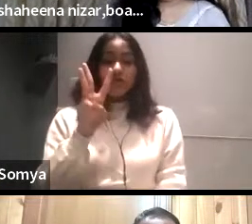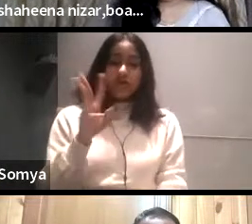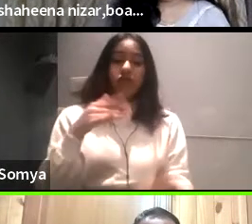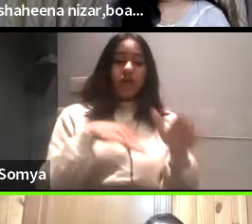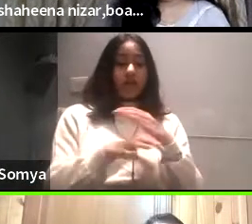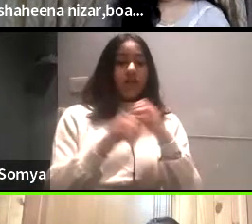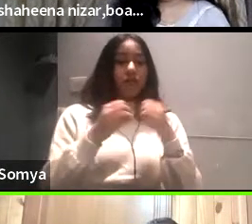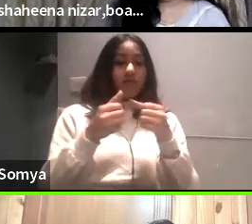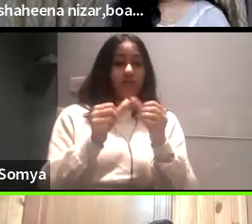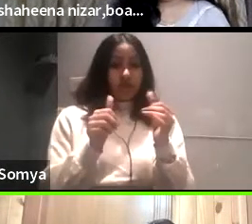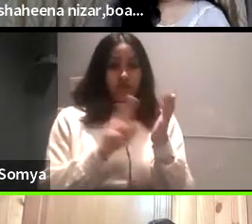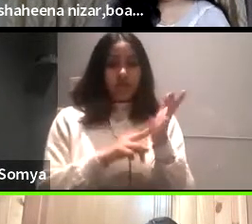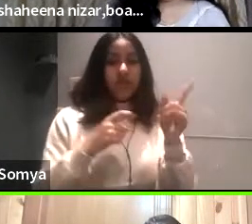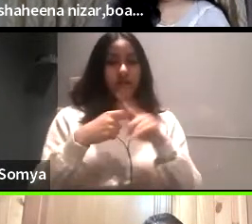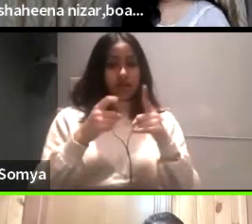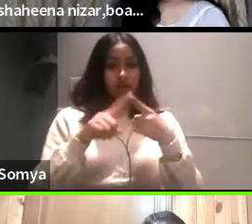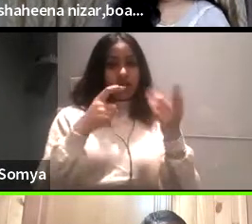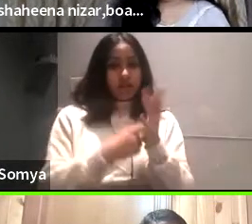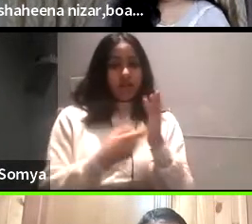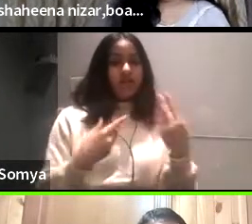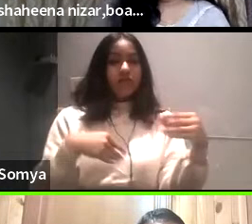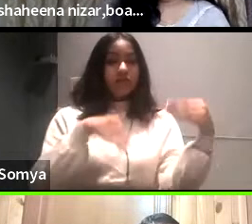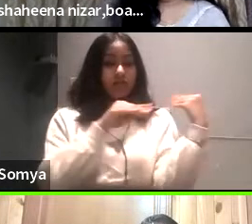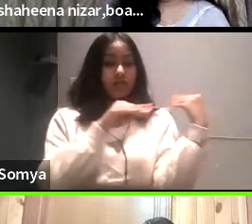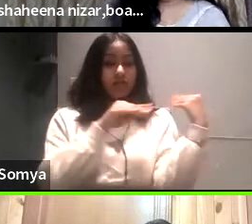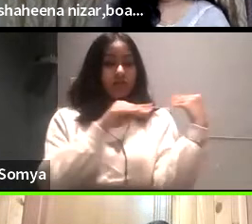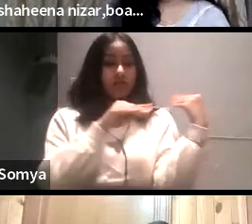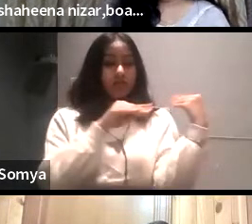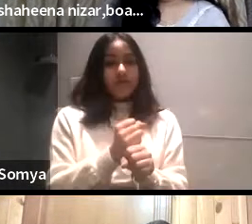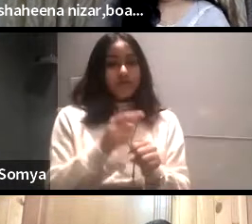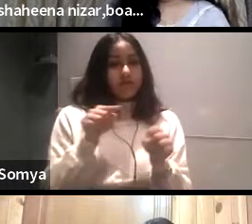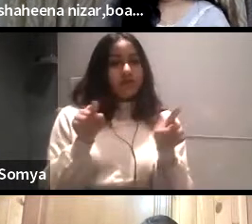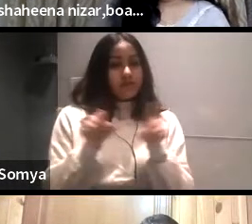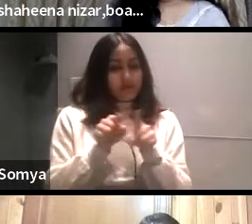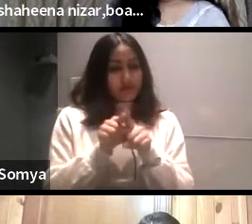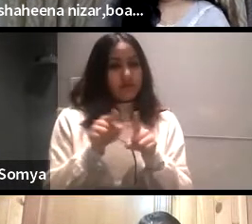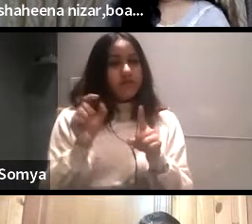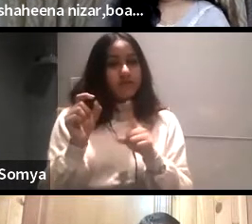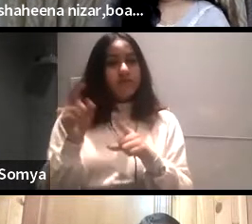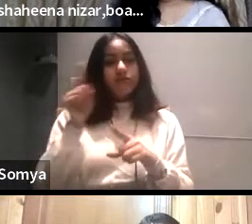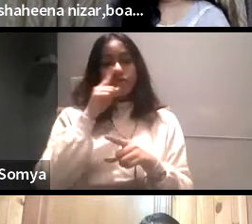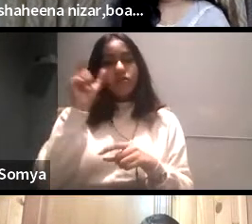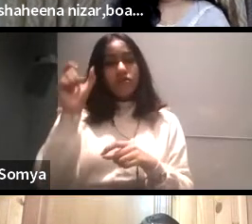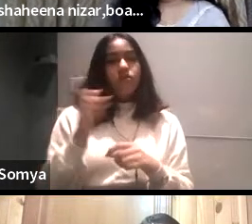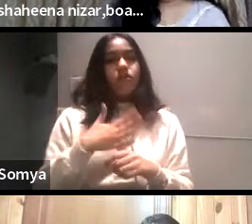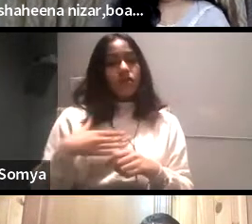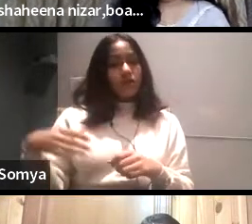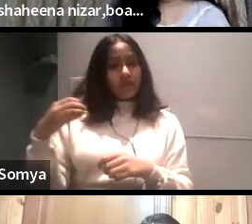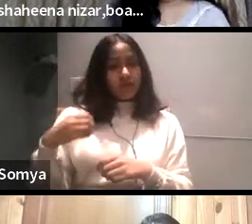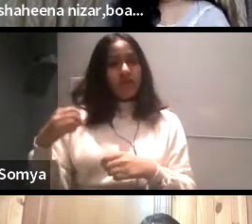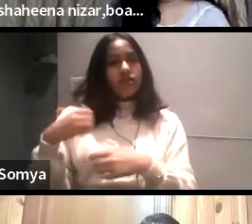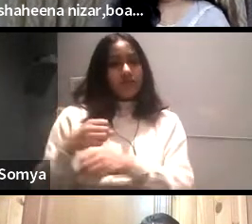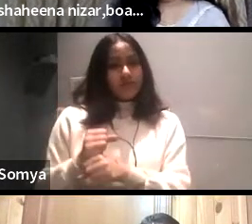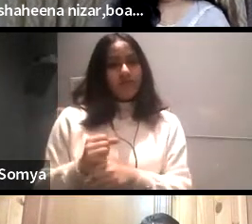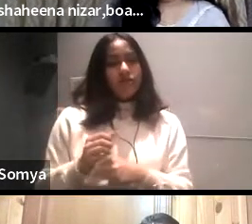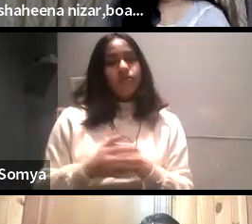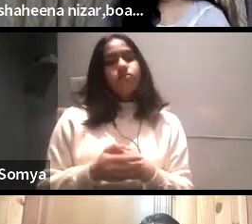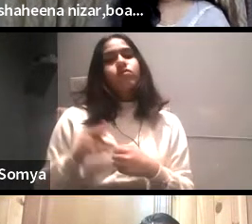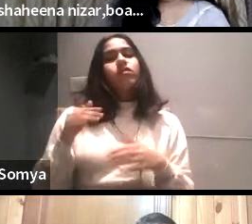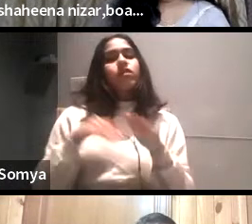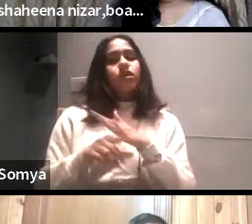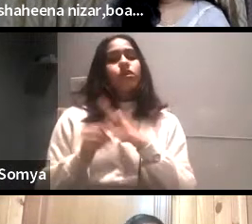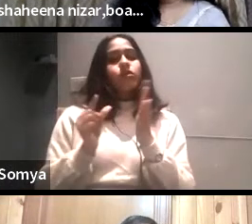bankers had got these saris made from this particular lady's organization, and she makes them in